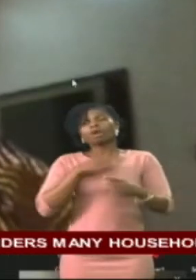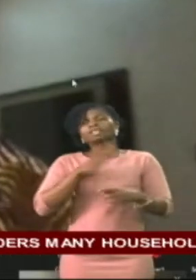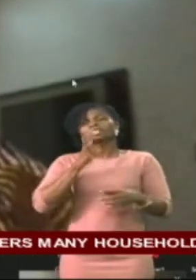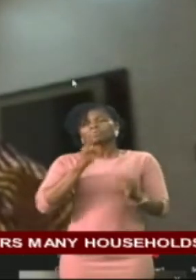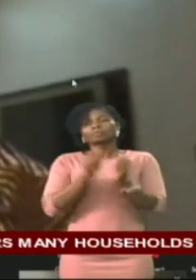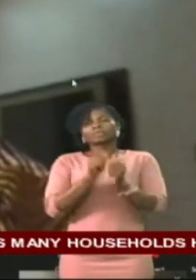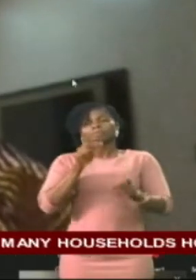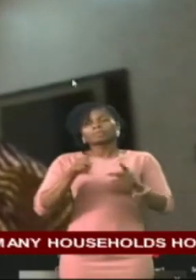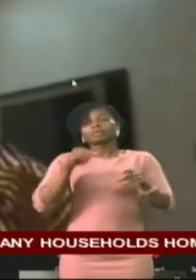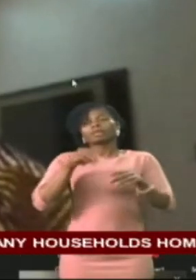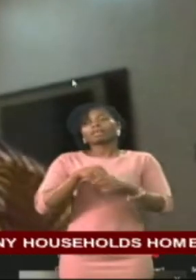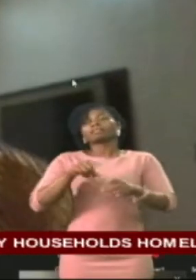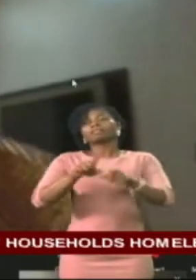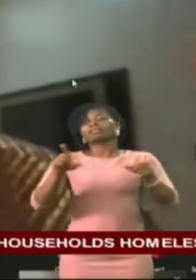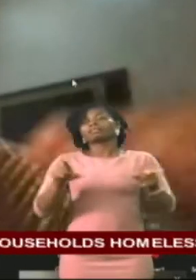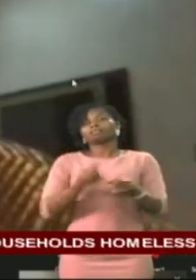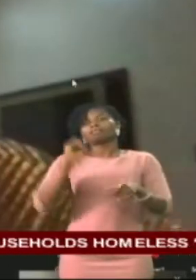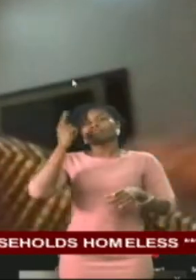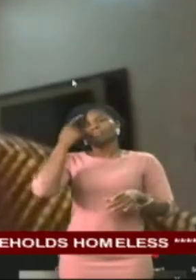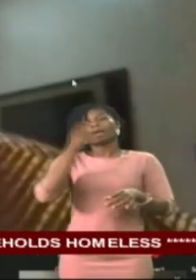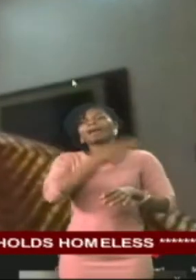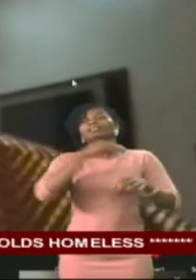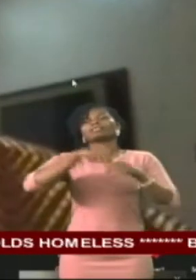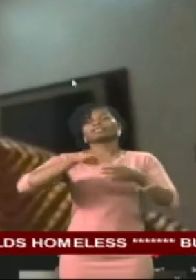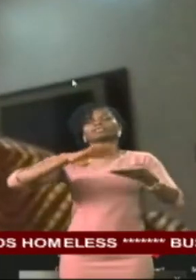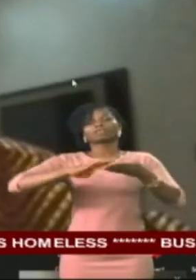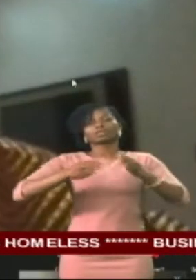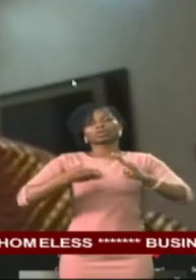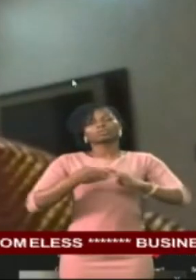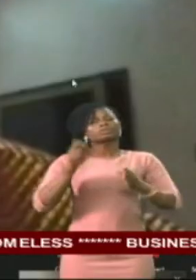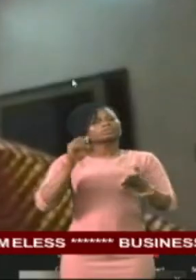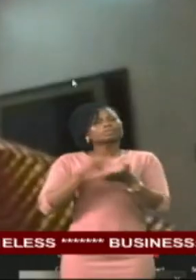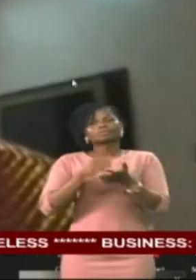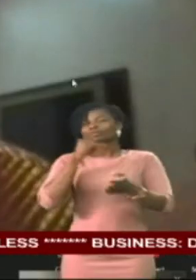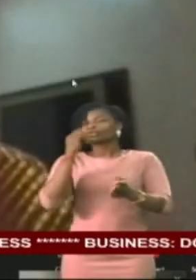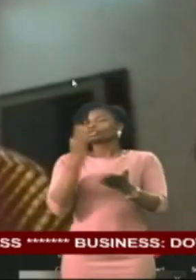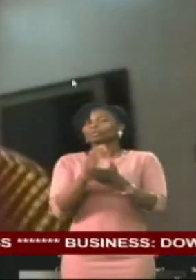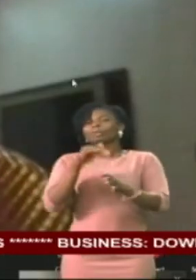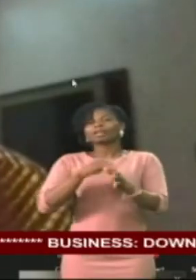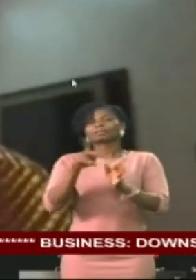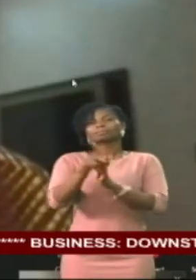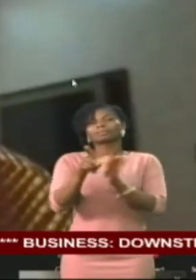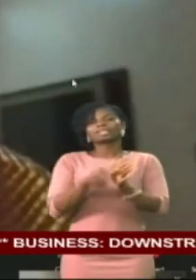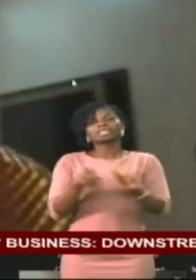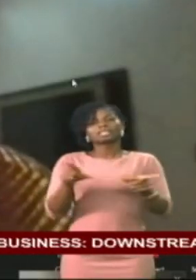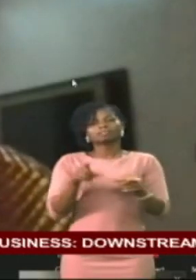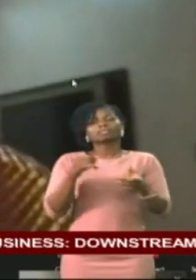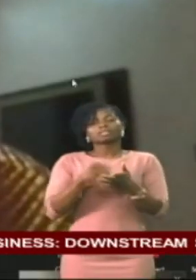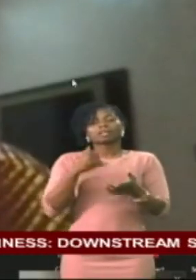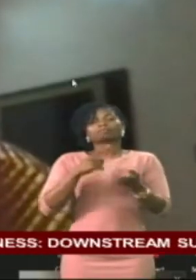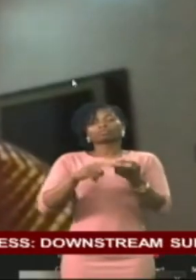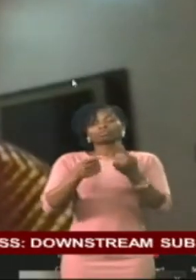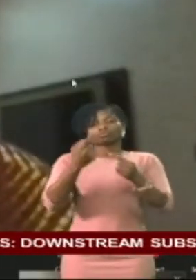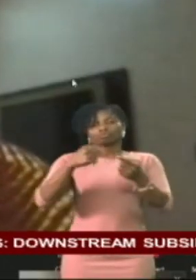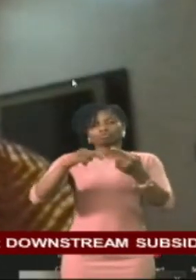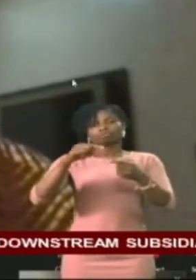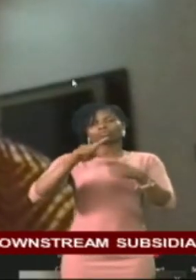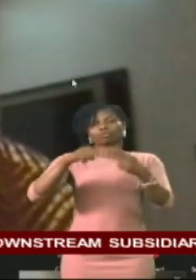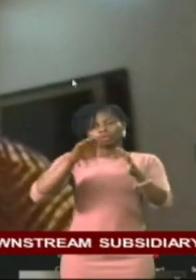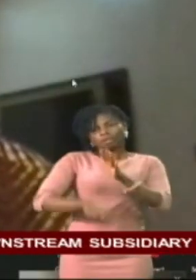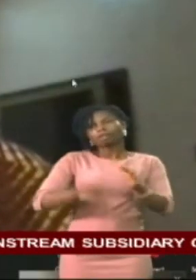government and those in the communities. So it doesn't just stop at that policy level. It has to get down to the grassroots, and that will really